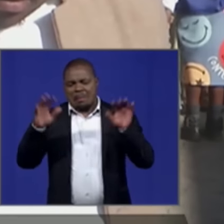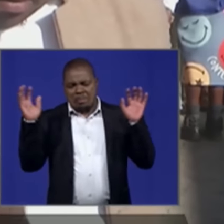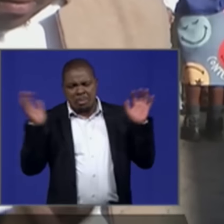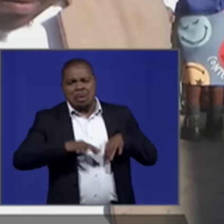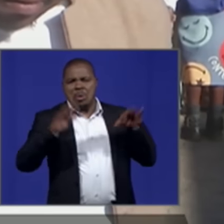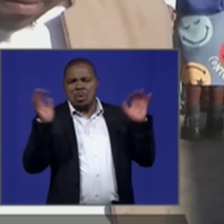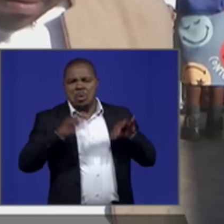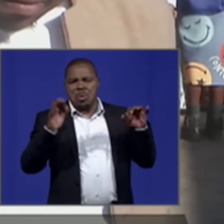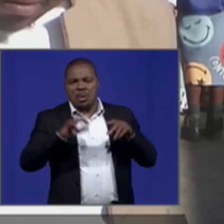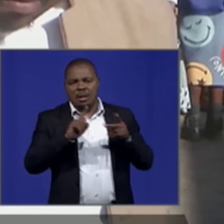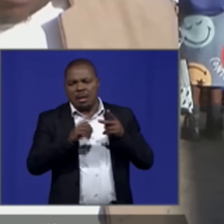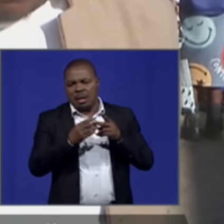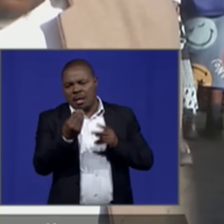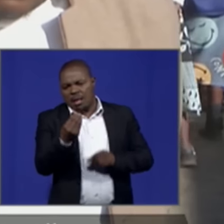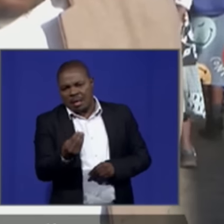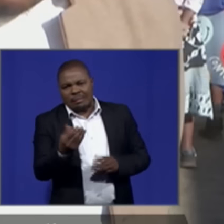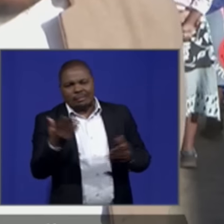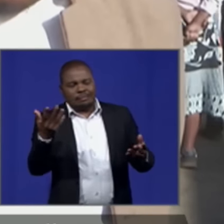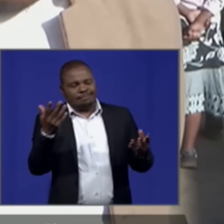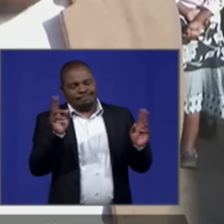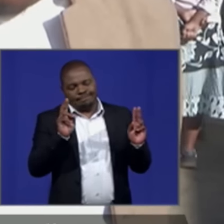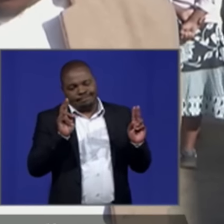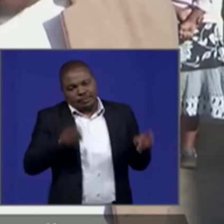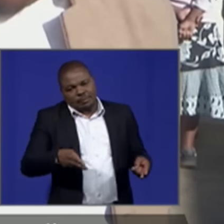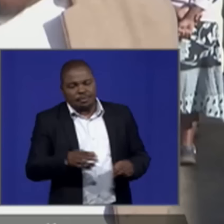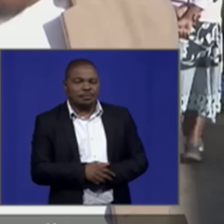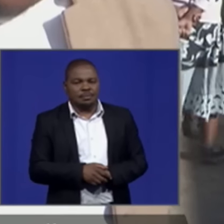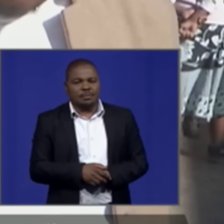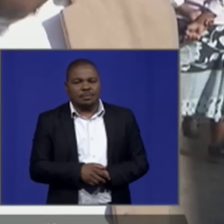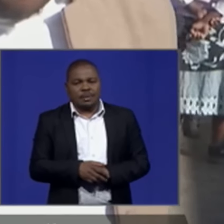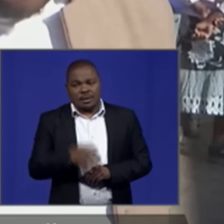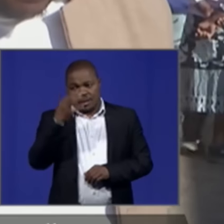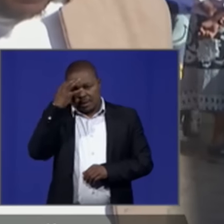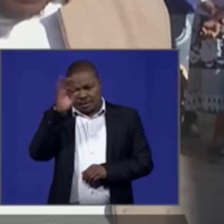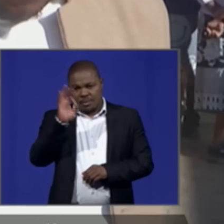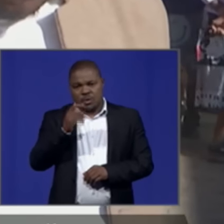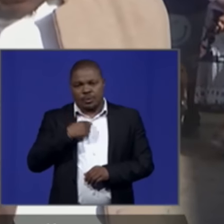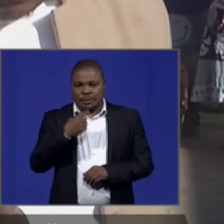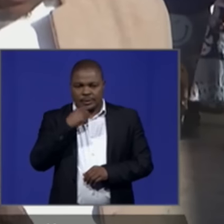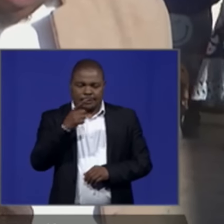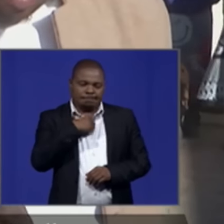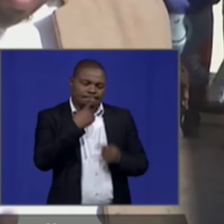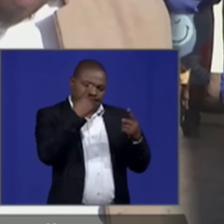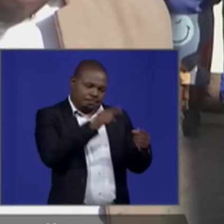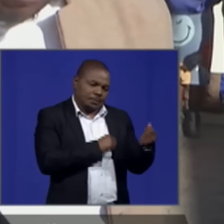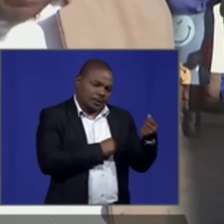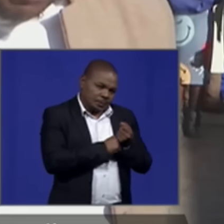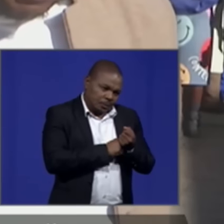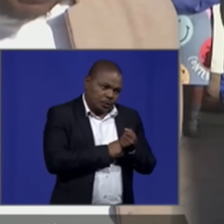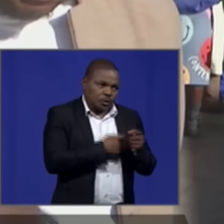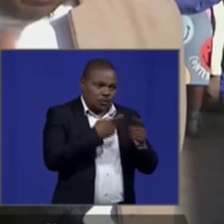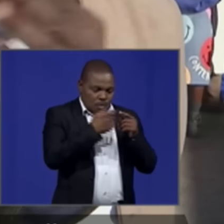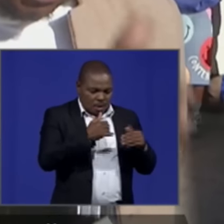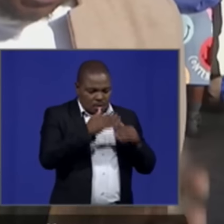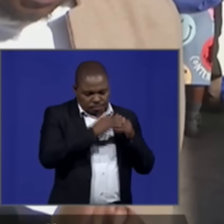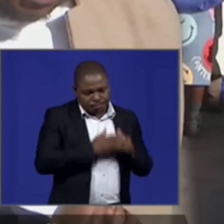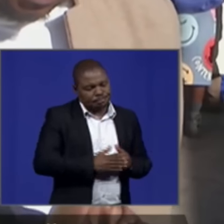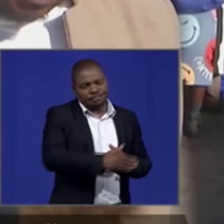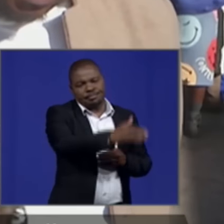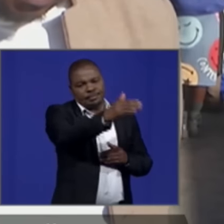mme ngwana fetsa le gore o re tlogetse mme le puso re ba rile re tla nna le bone go tloga gompieno go